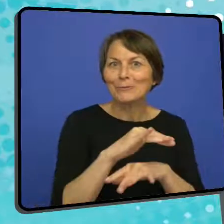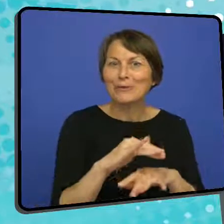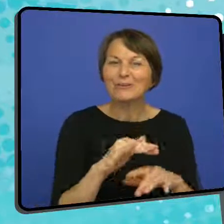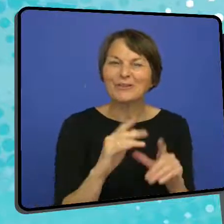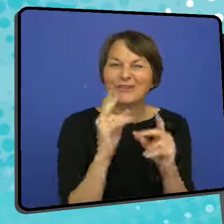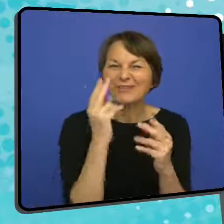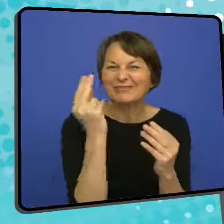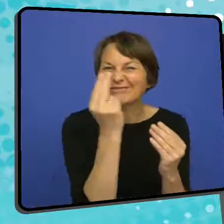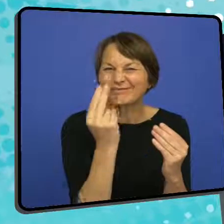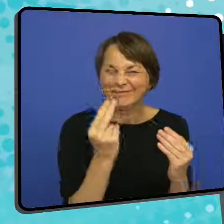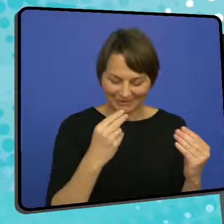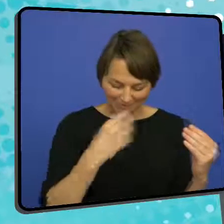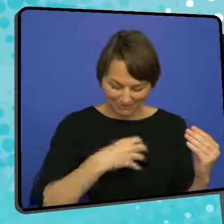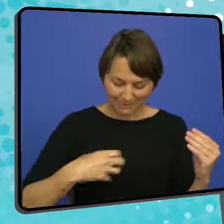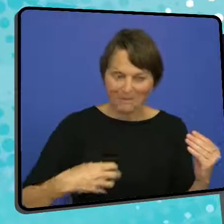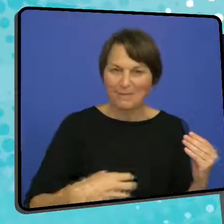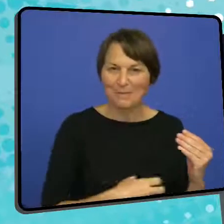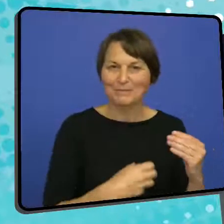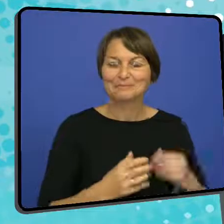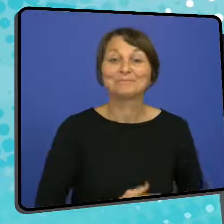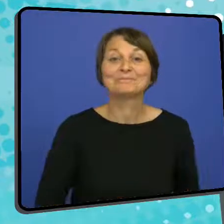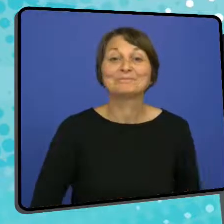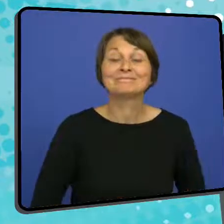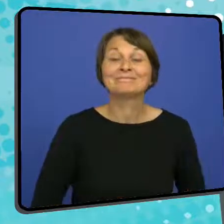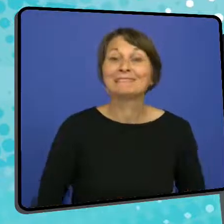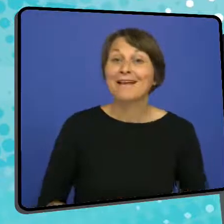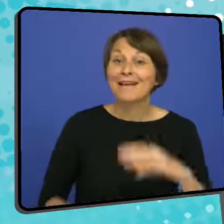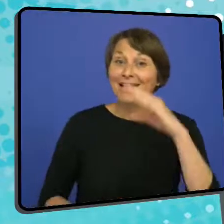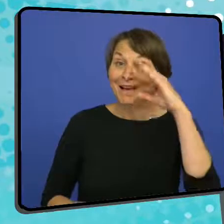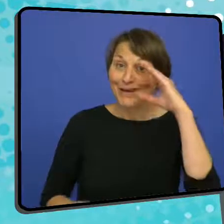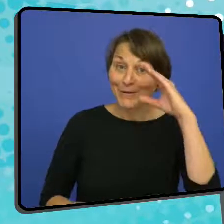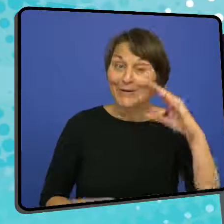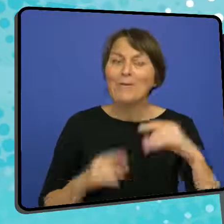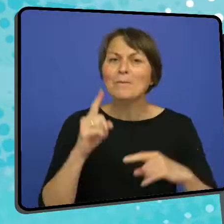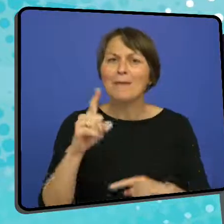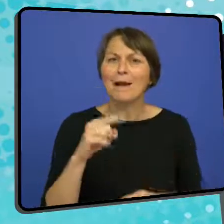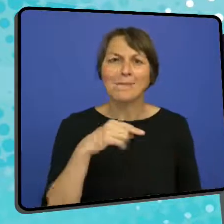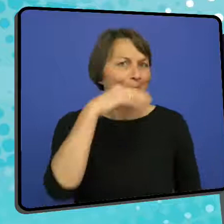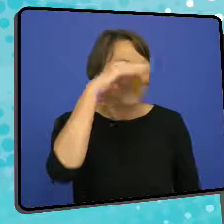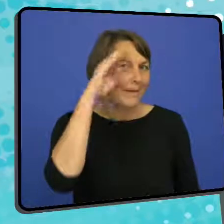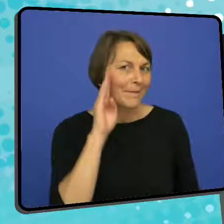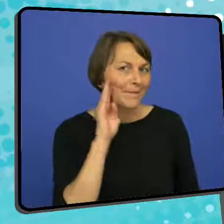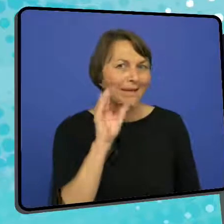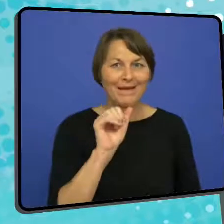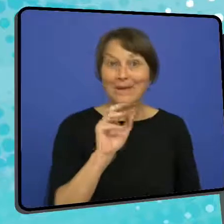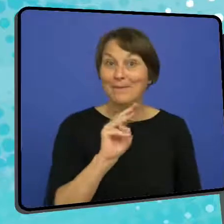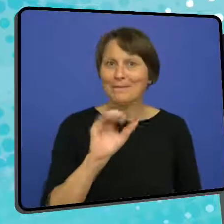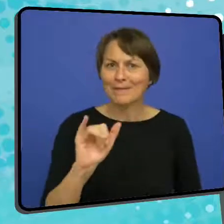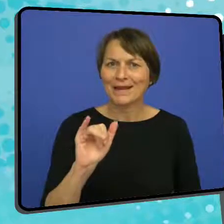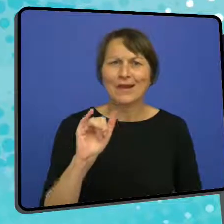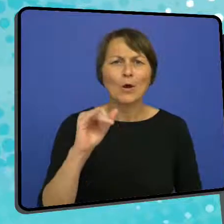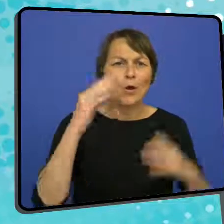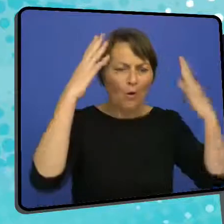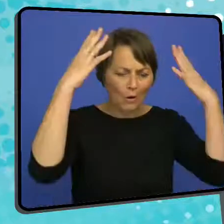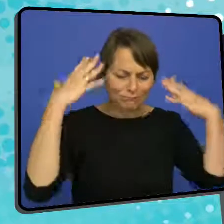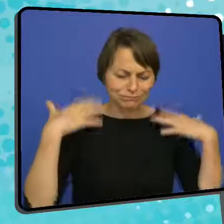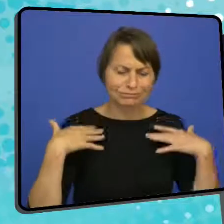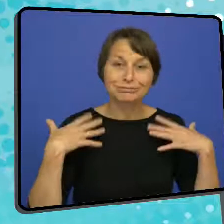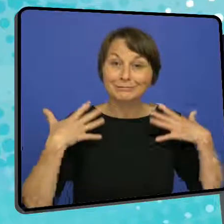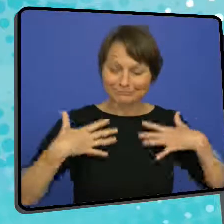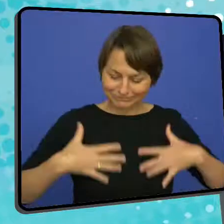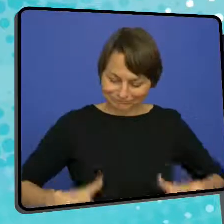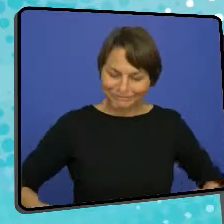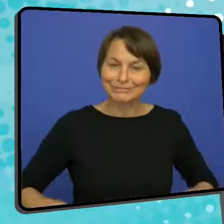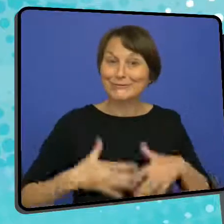And hi everyone, my name's Amy. I am a female with long blonde hair and I'm wearing a black dress today.